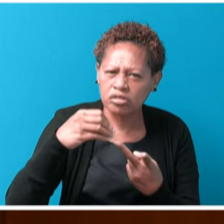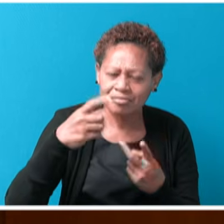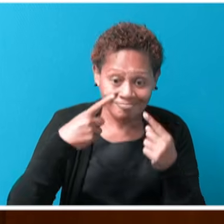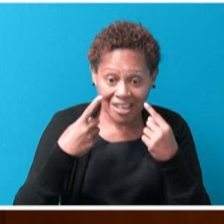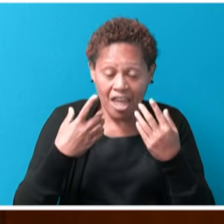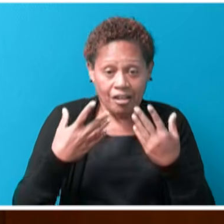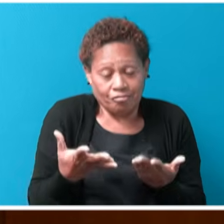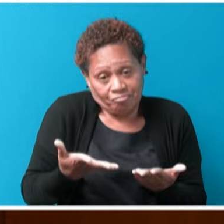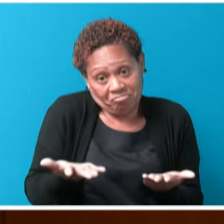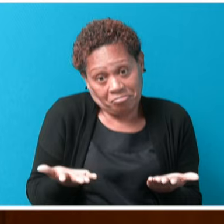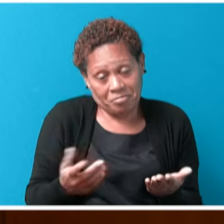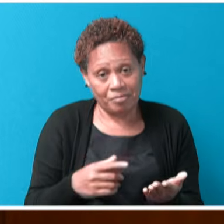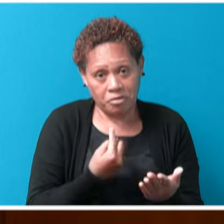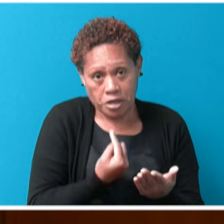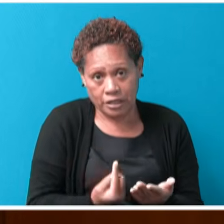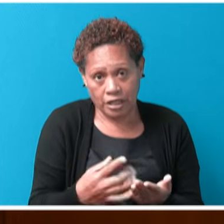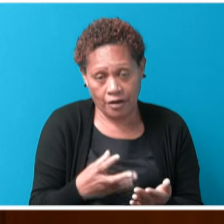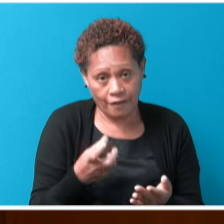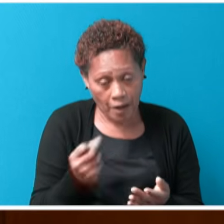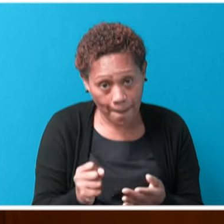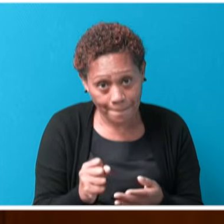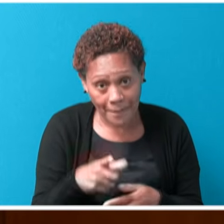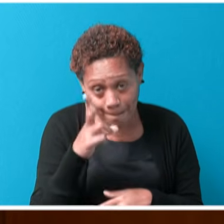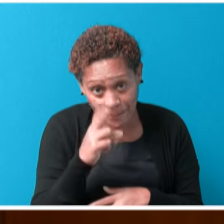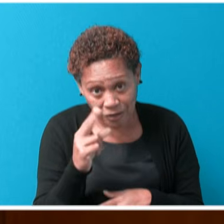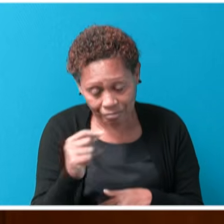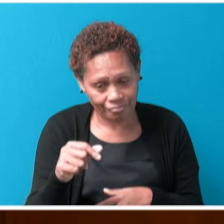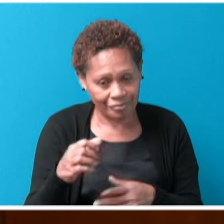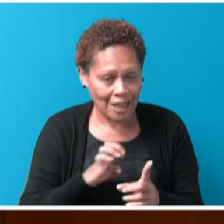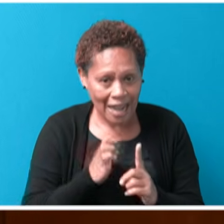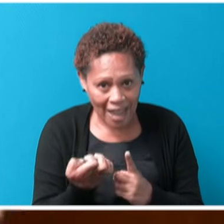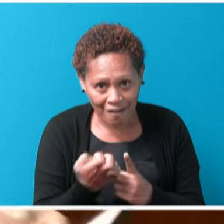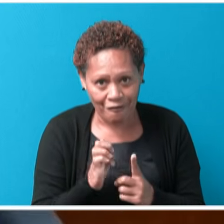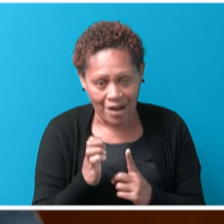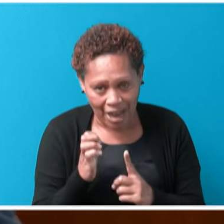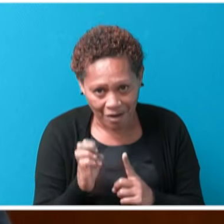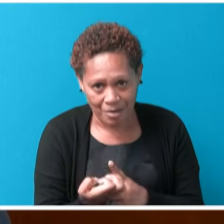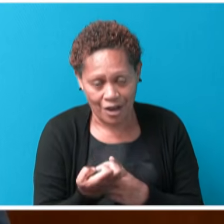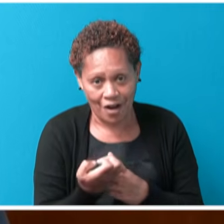move about are only possible in an environment of democracy.